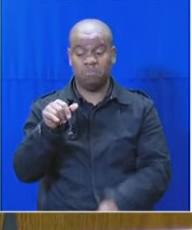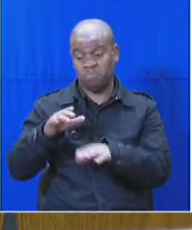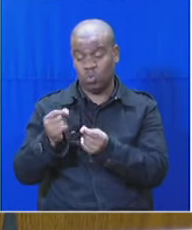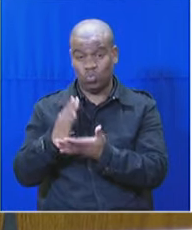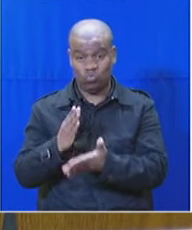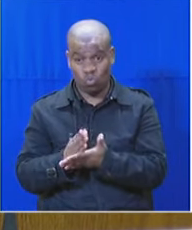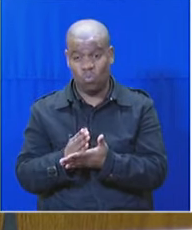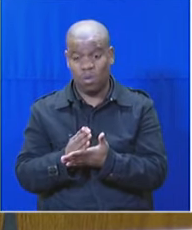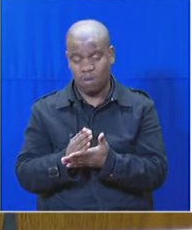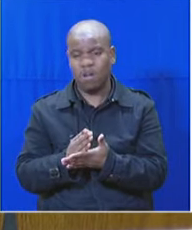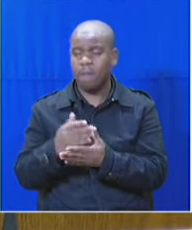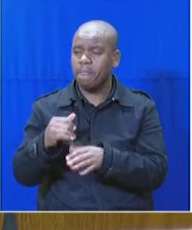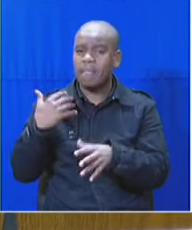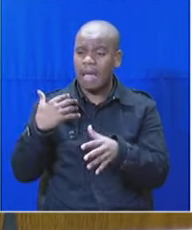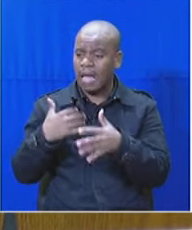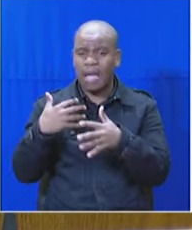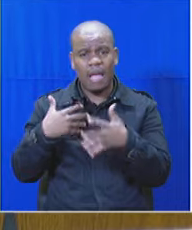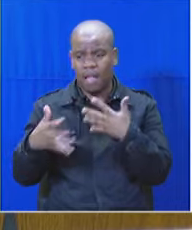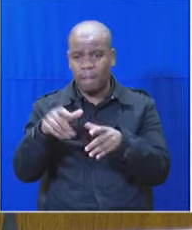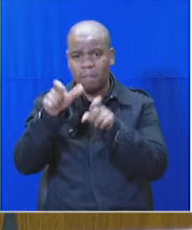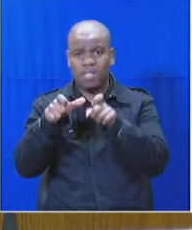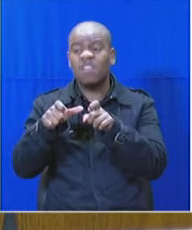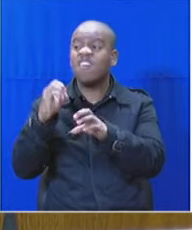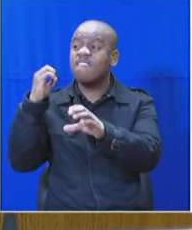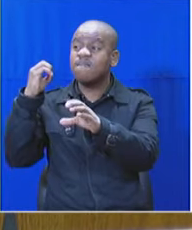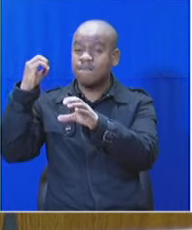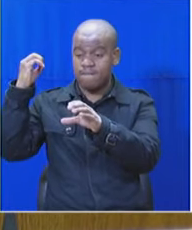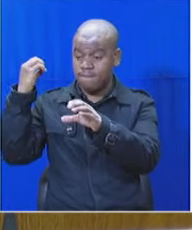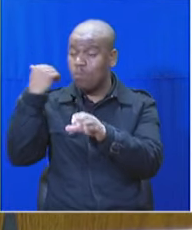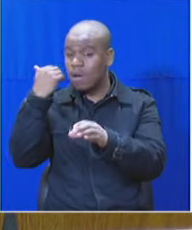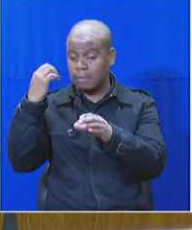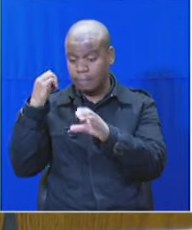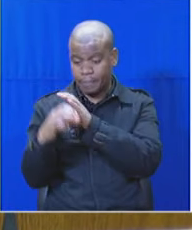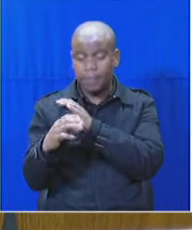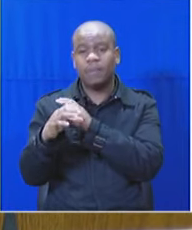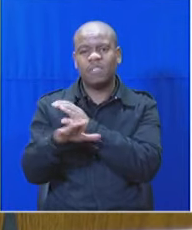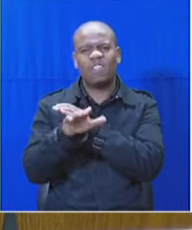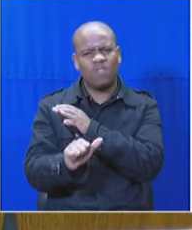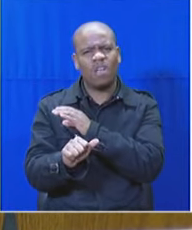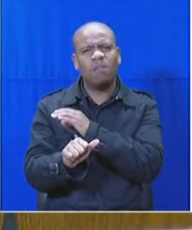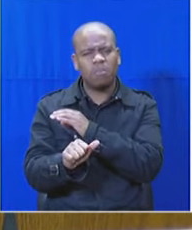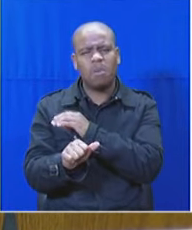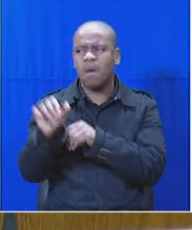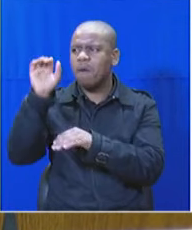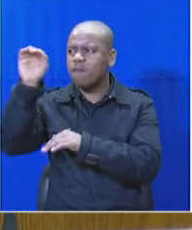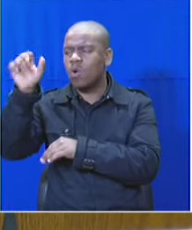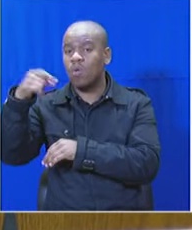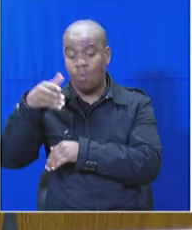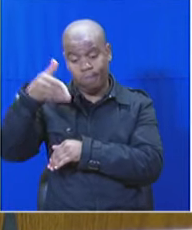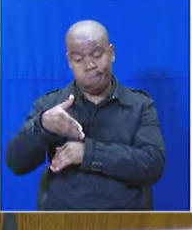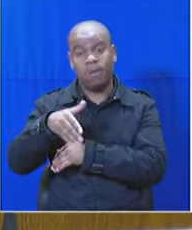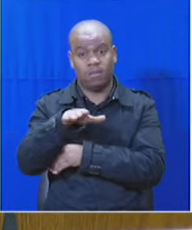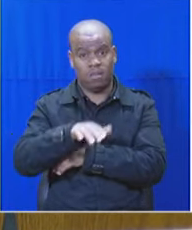conviction is that any investor, whether foreign or national, wants policy certainty. Once they understand what the policy is,